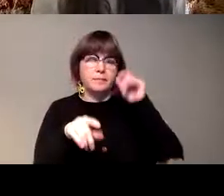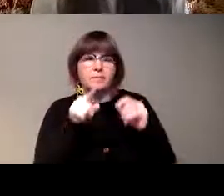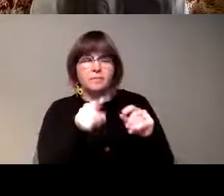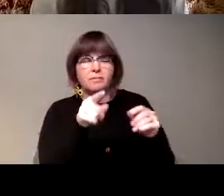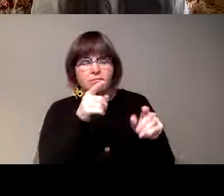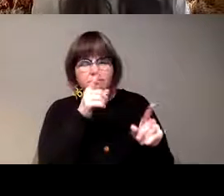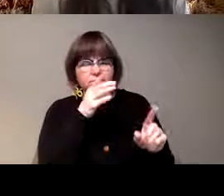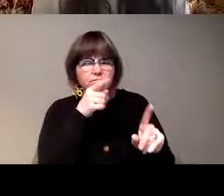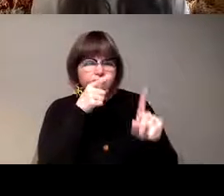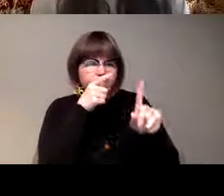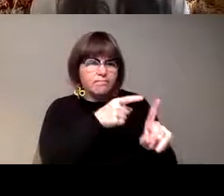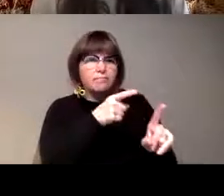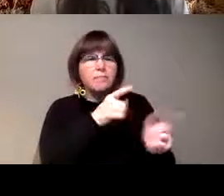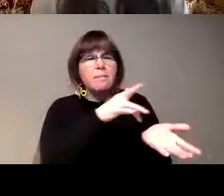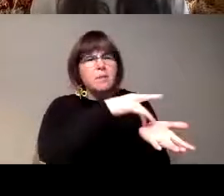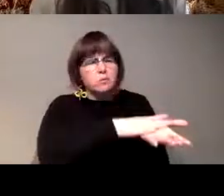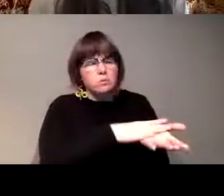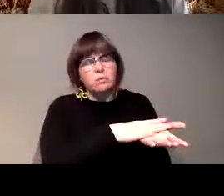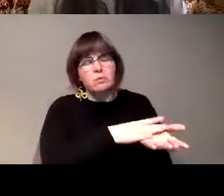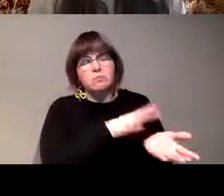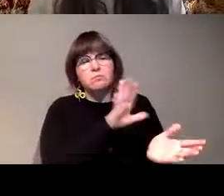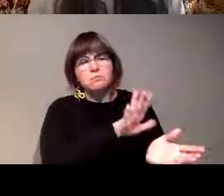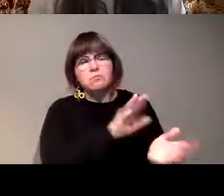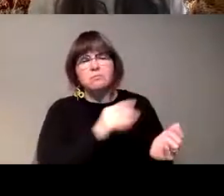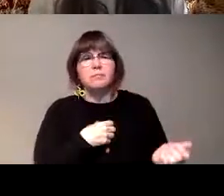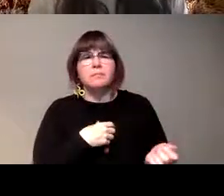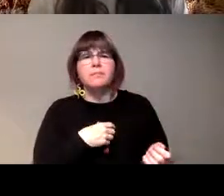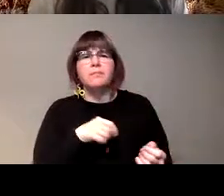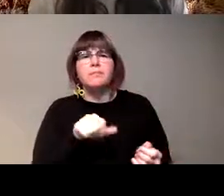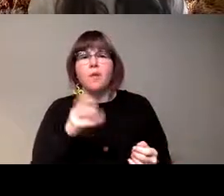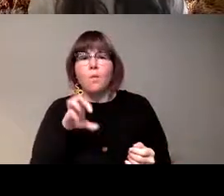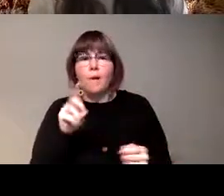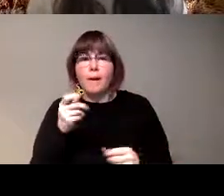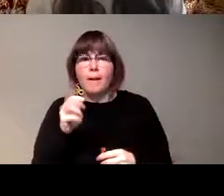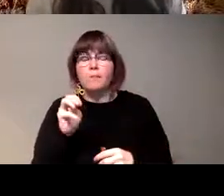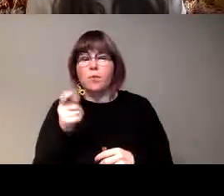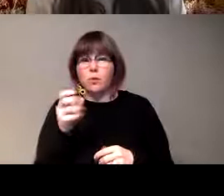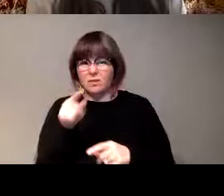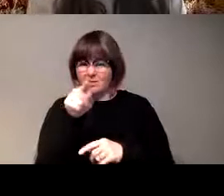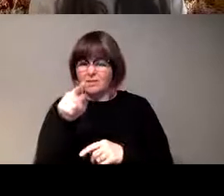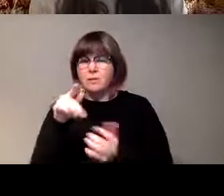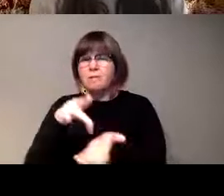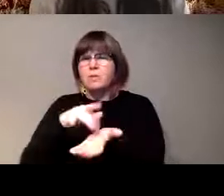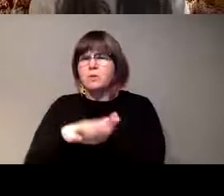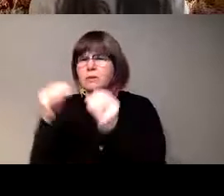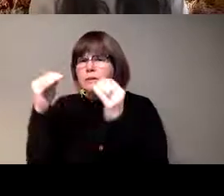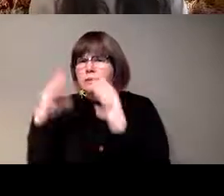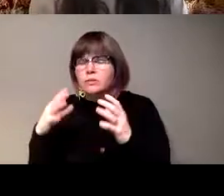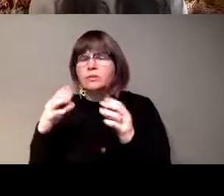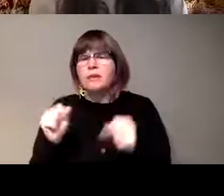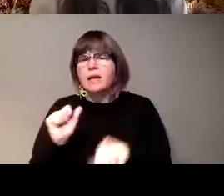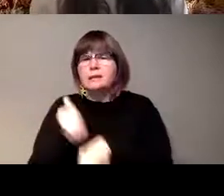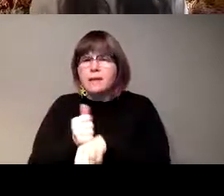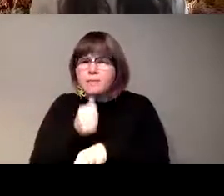targeted towards a middle school audience. But with projects like Wildcam Gordon GOSA, middle school educators can set up